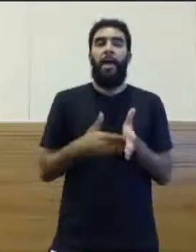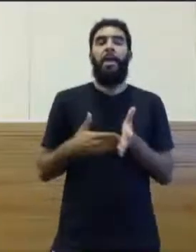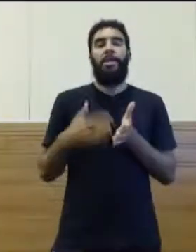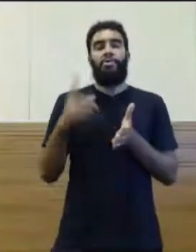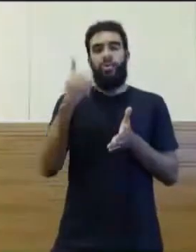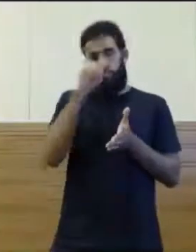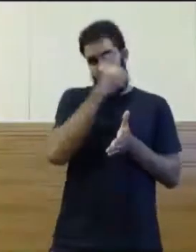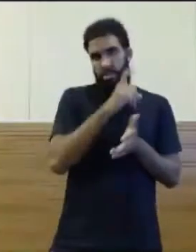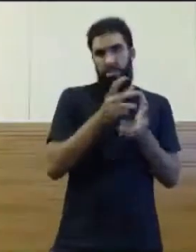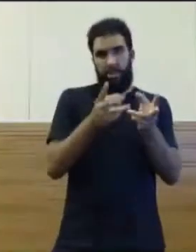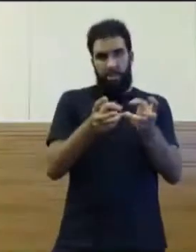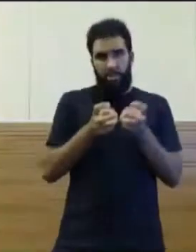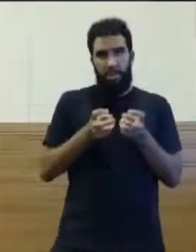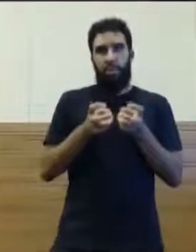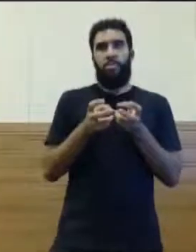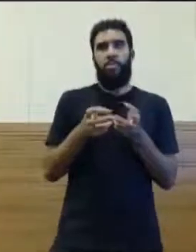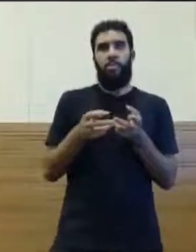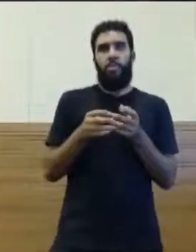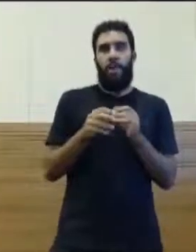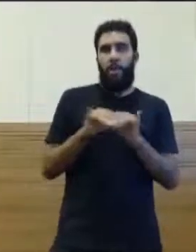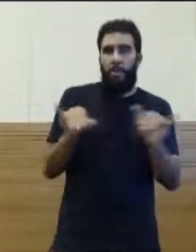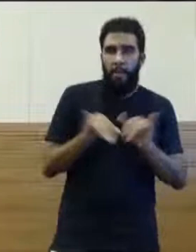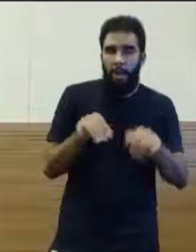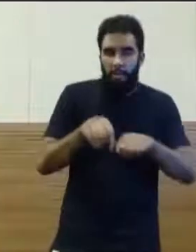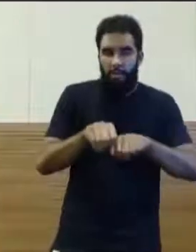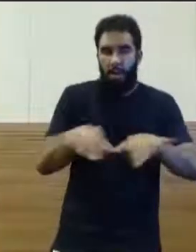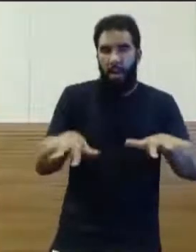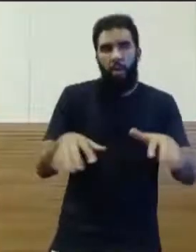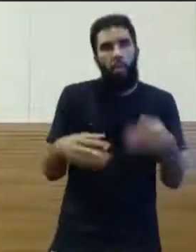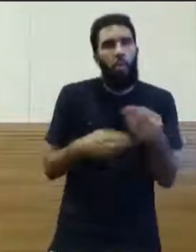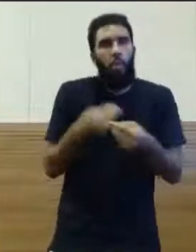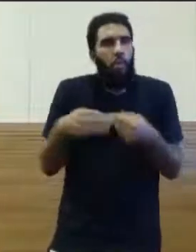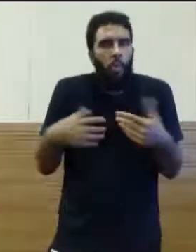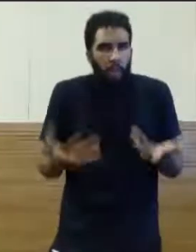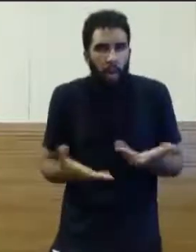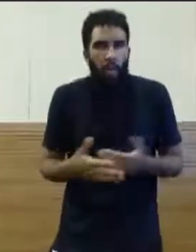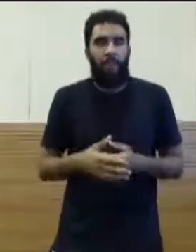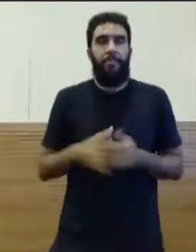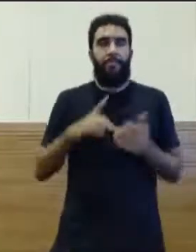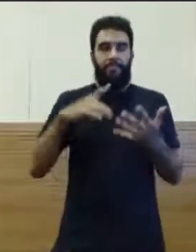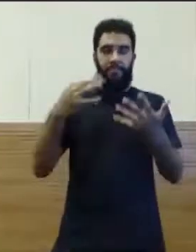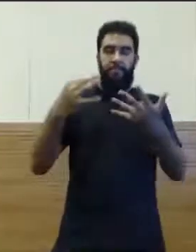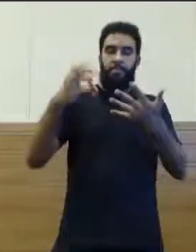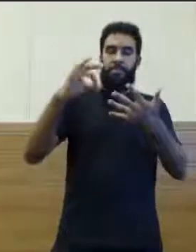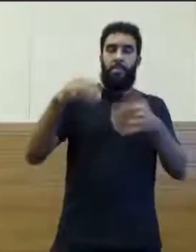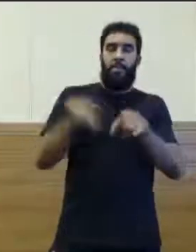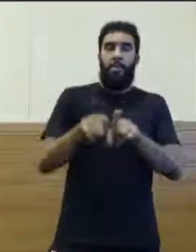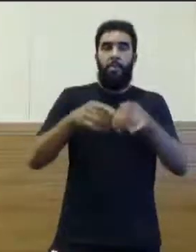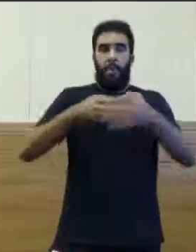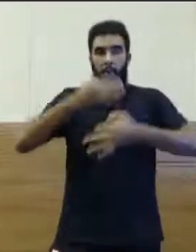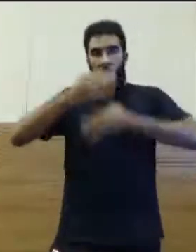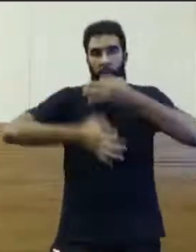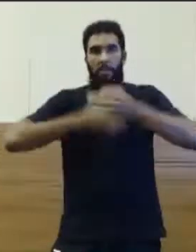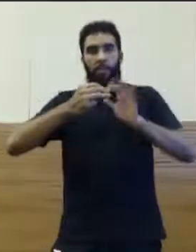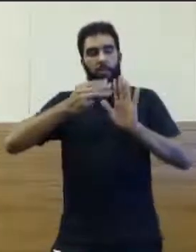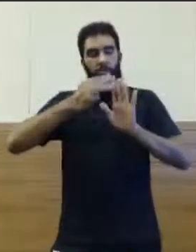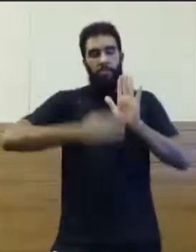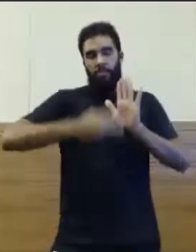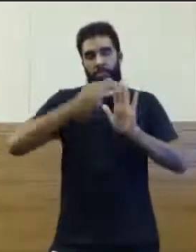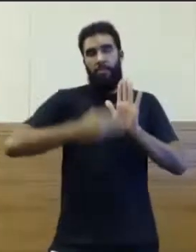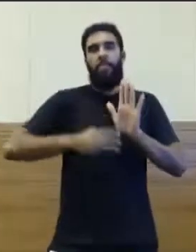barriers in order to set up these messages or to validate these messages? The